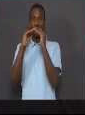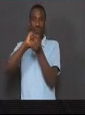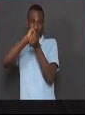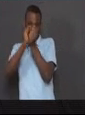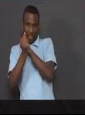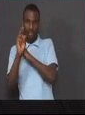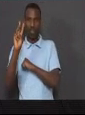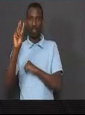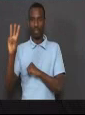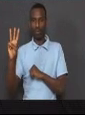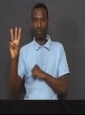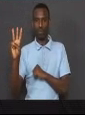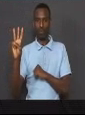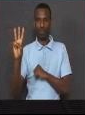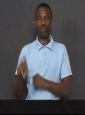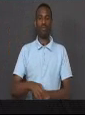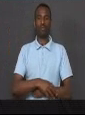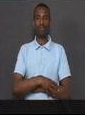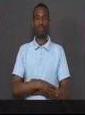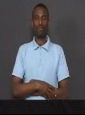to delta W.